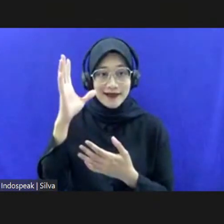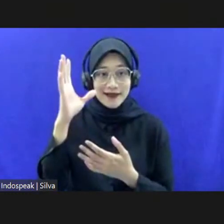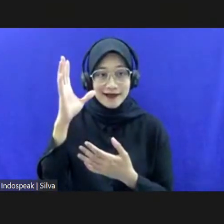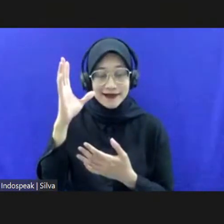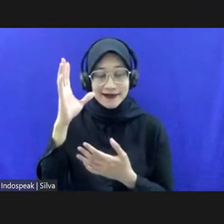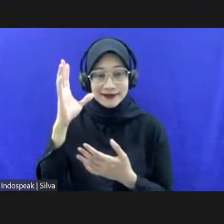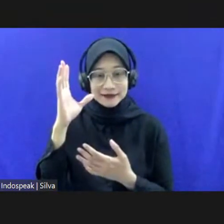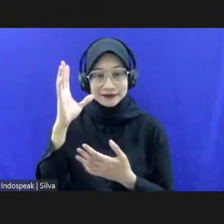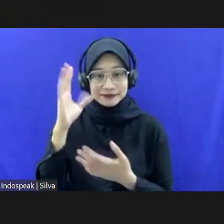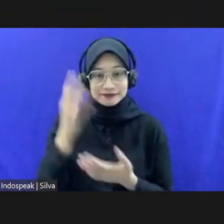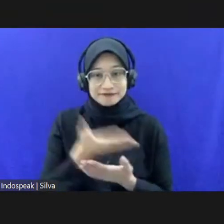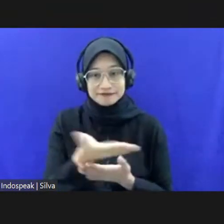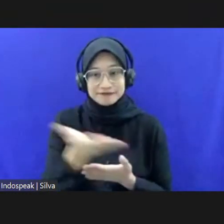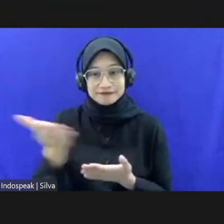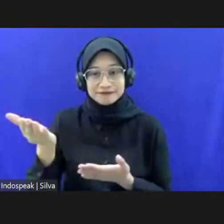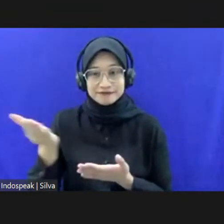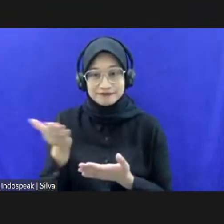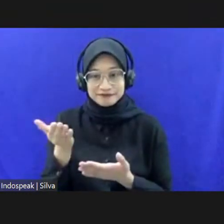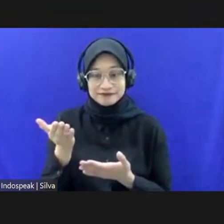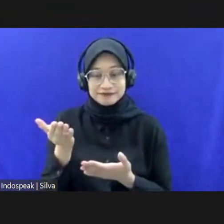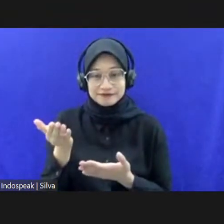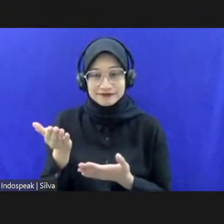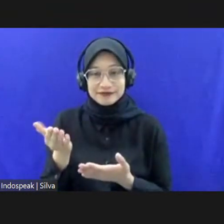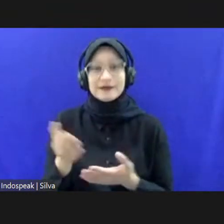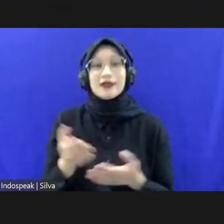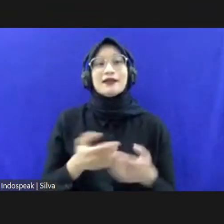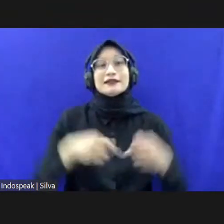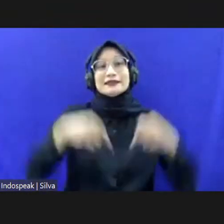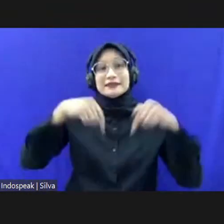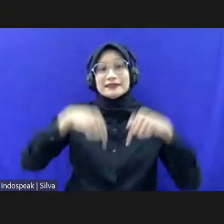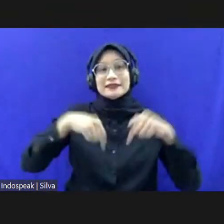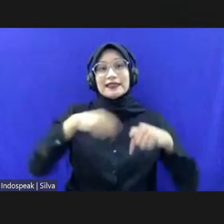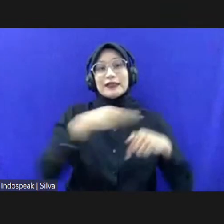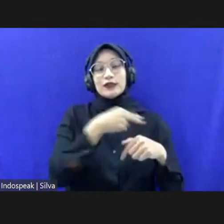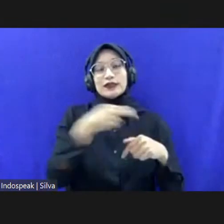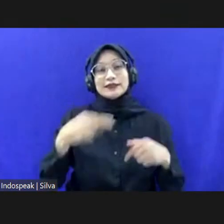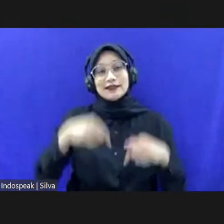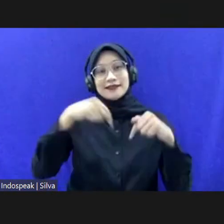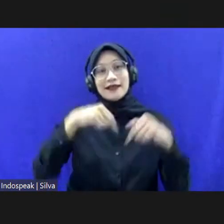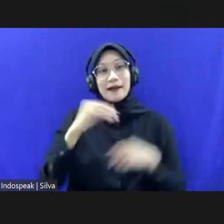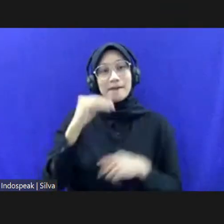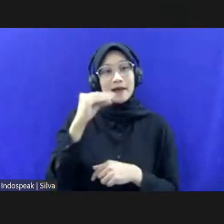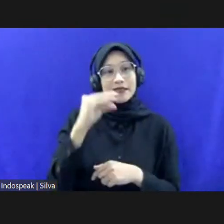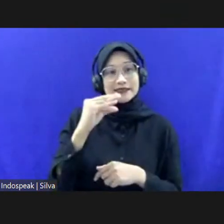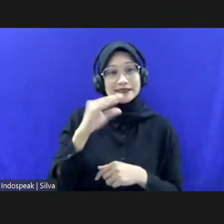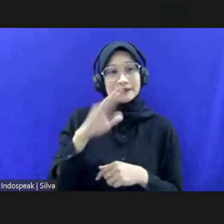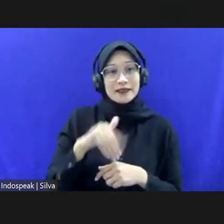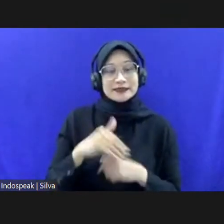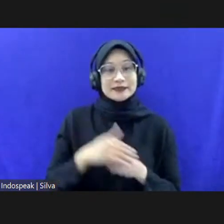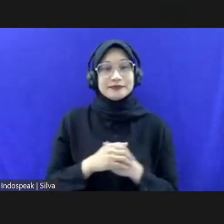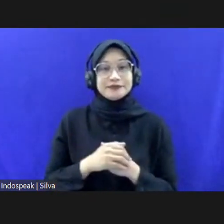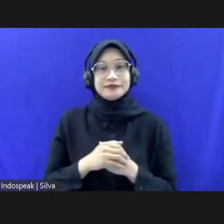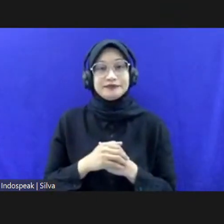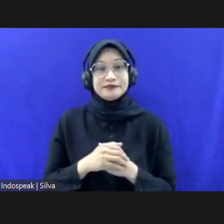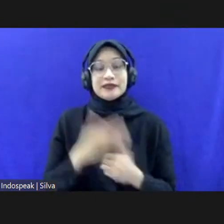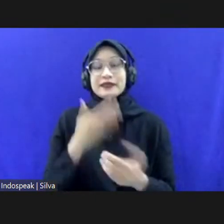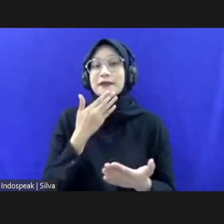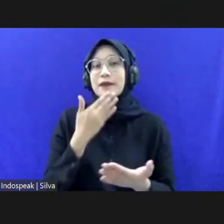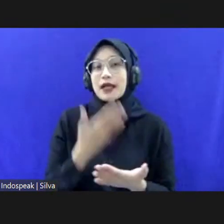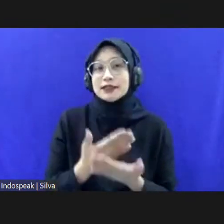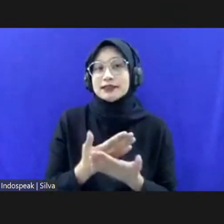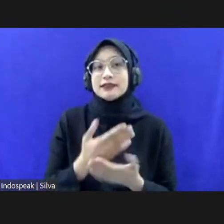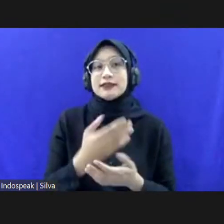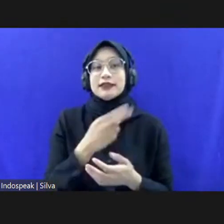is still morning here where I am. Thank you, Indonesia Project, for inviting